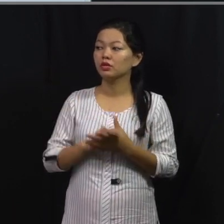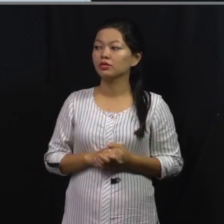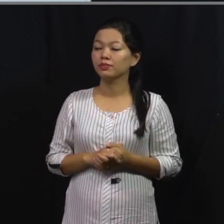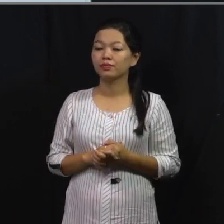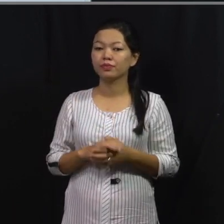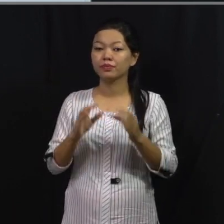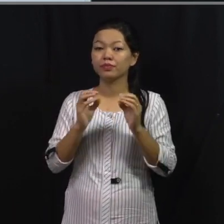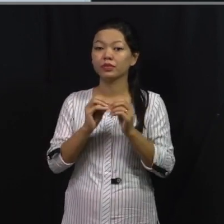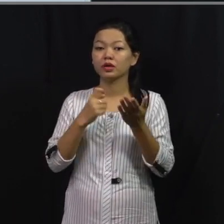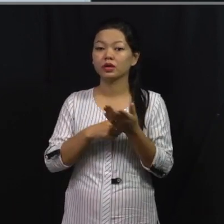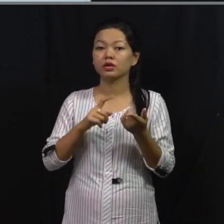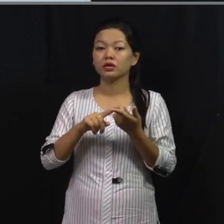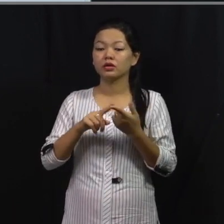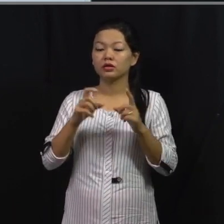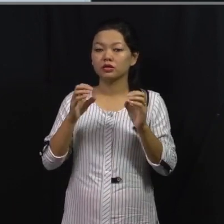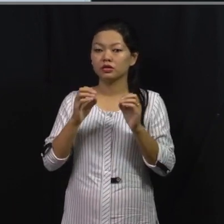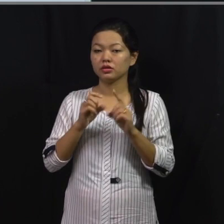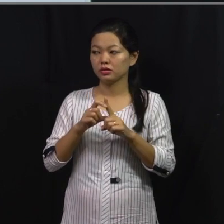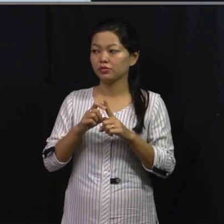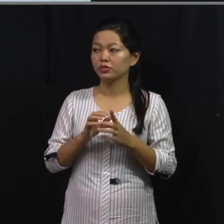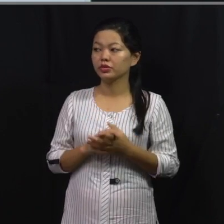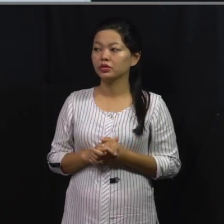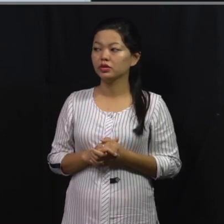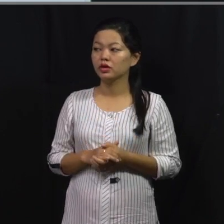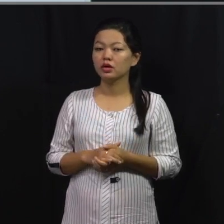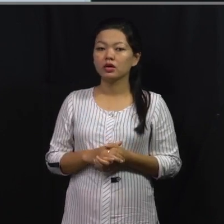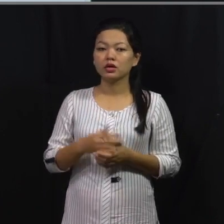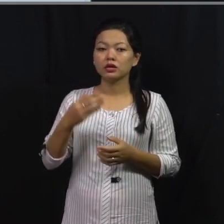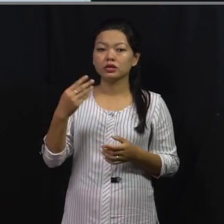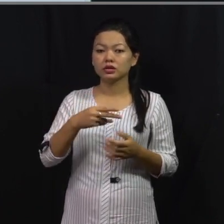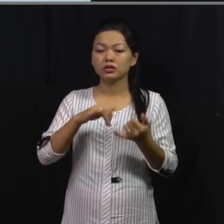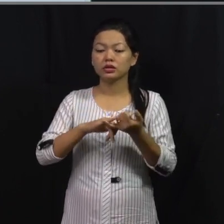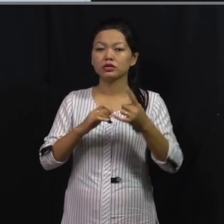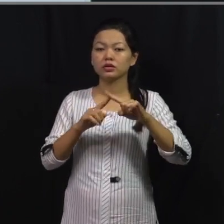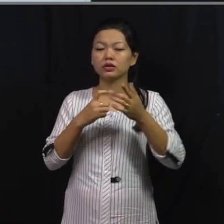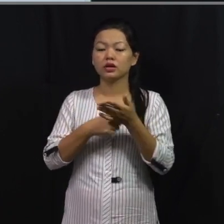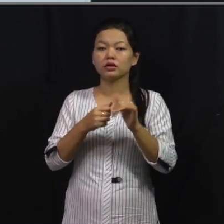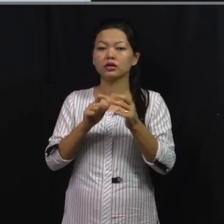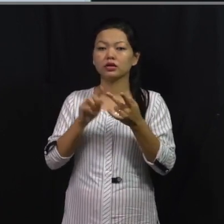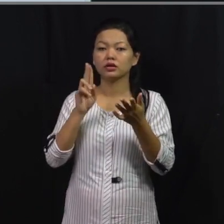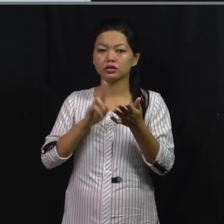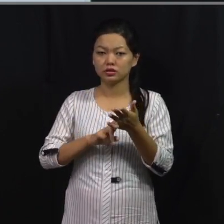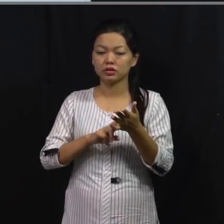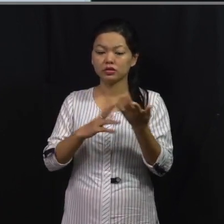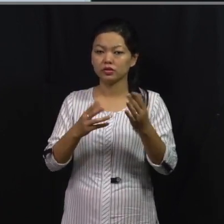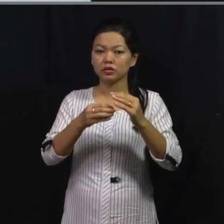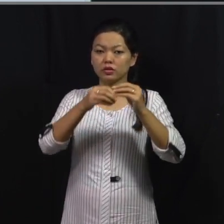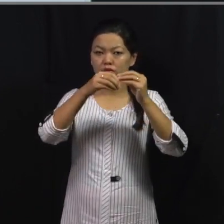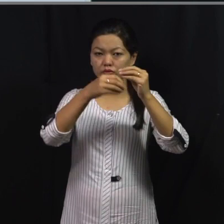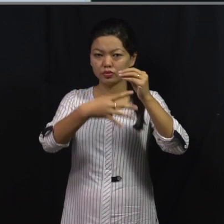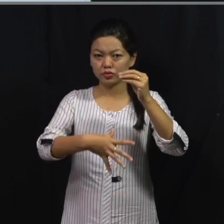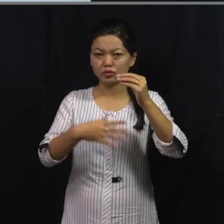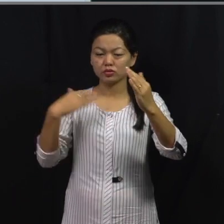So that is what this particular breed means, okay. Strain, okay, descended from a common ancestor